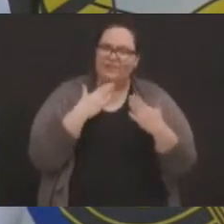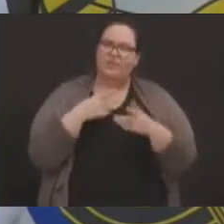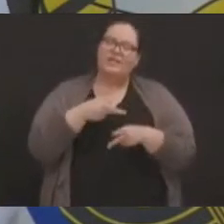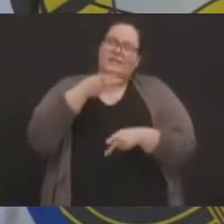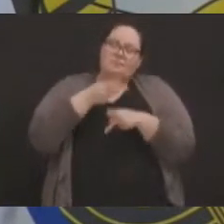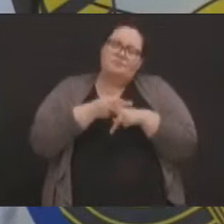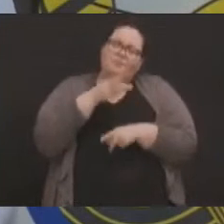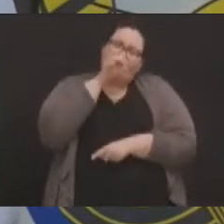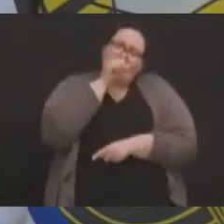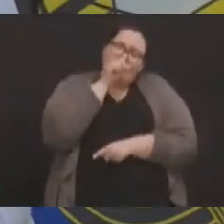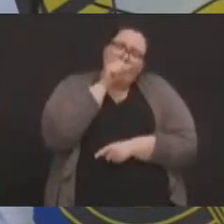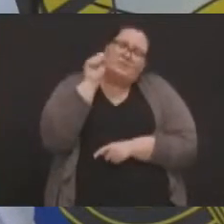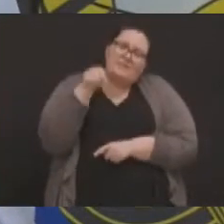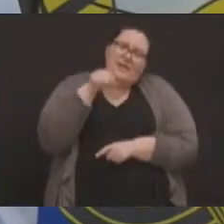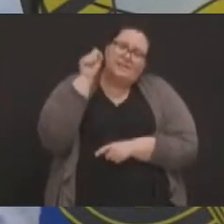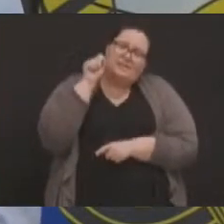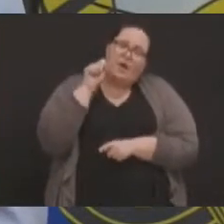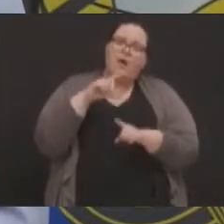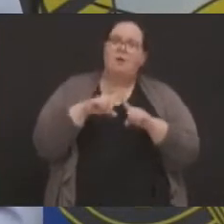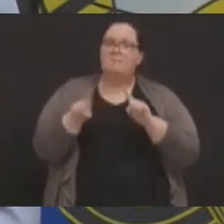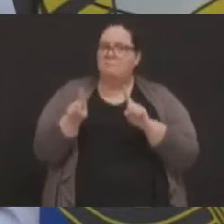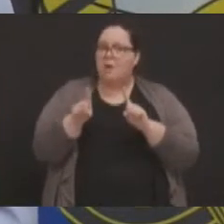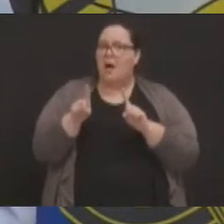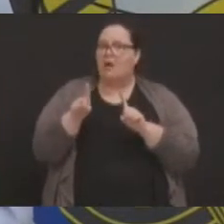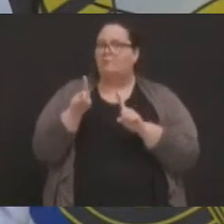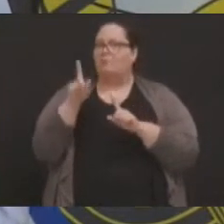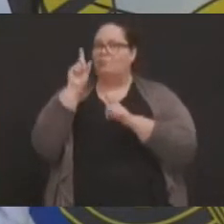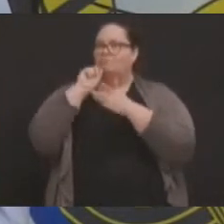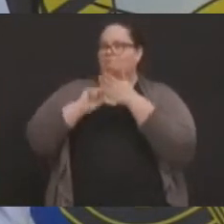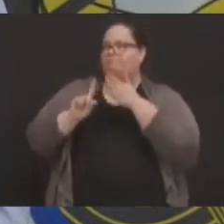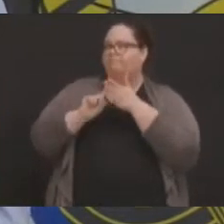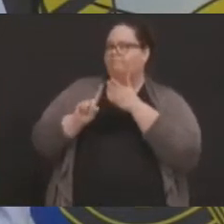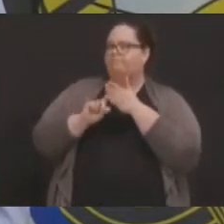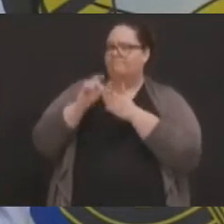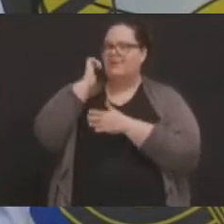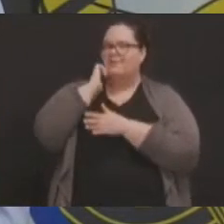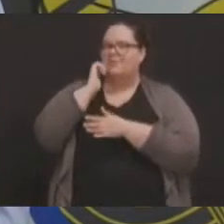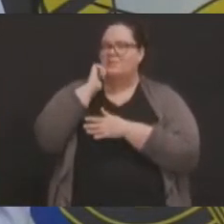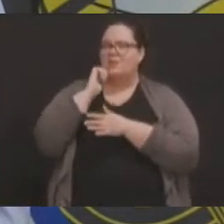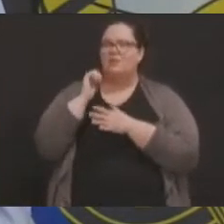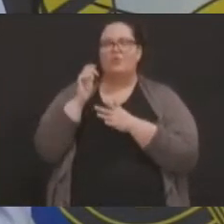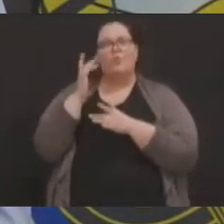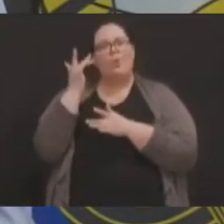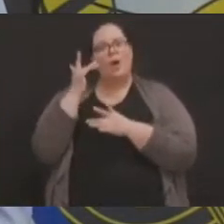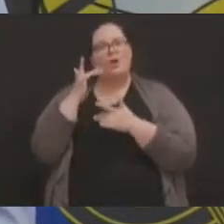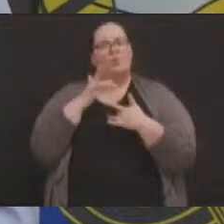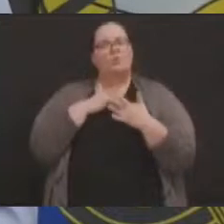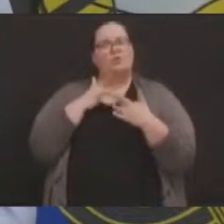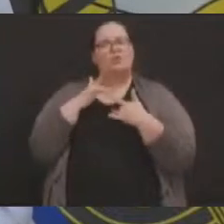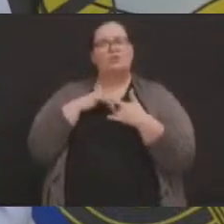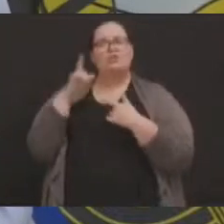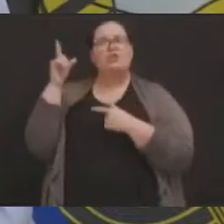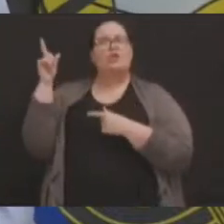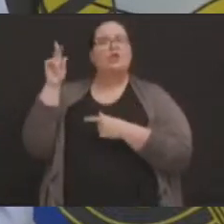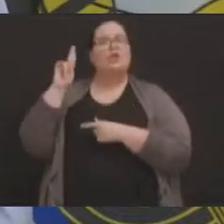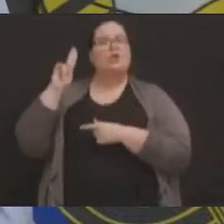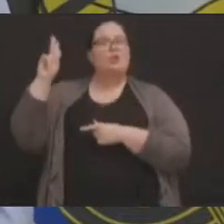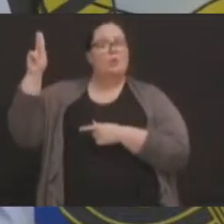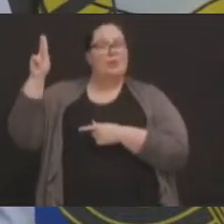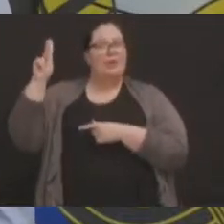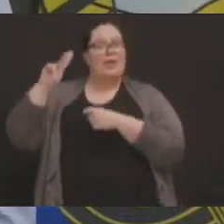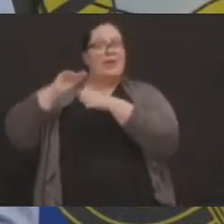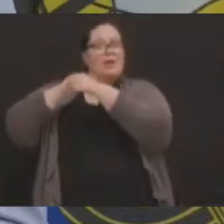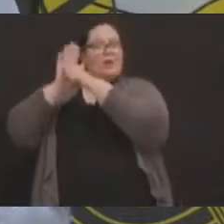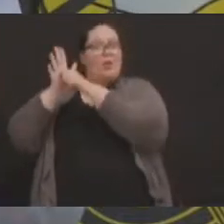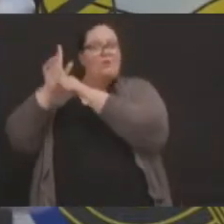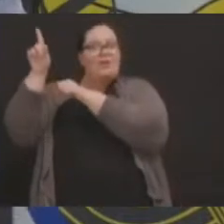COVID-19 virus, which have now been confirmed in Atlantic Canada. I was on a special advisory committee call yesterday with my colleagues across the country,